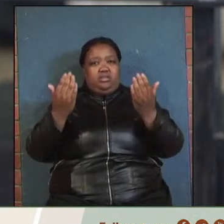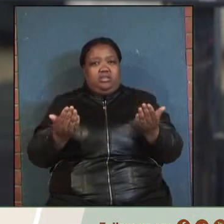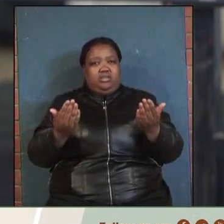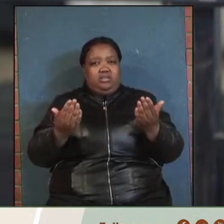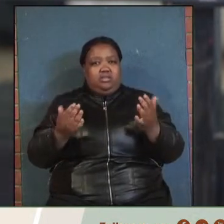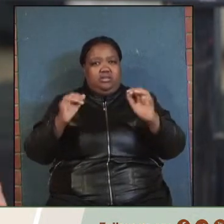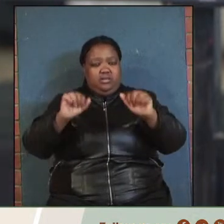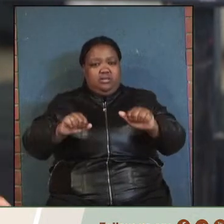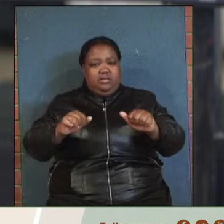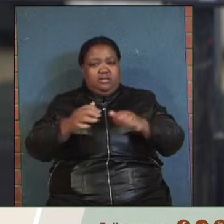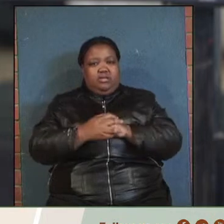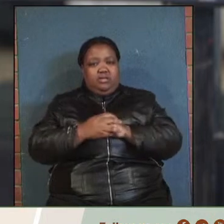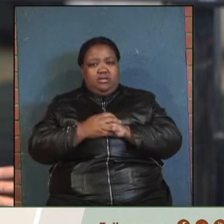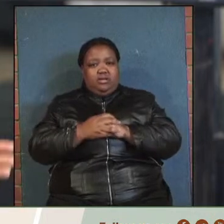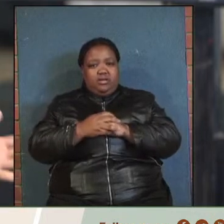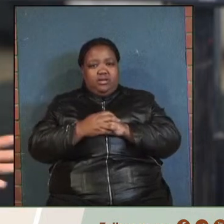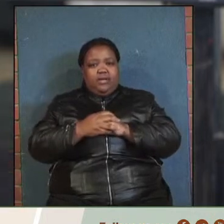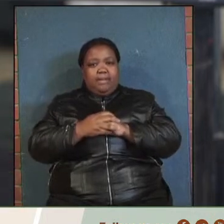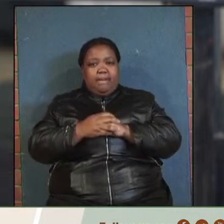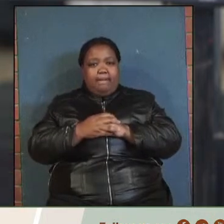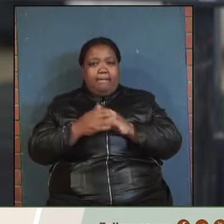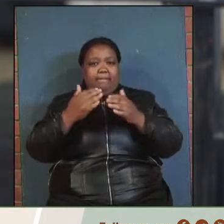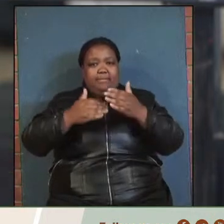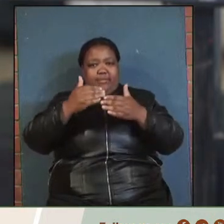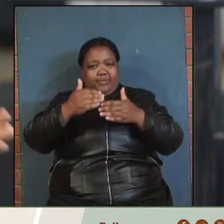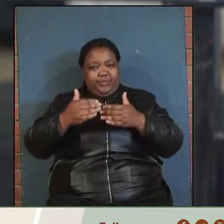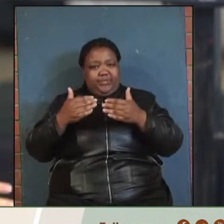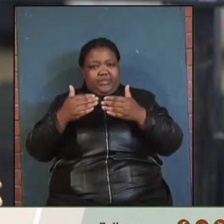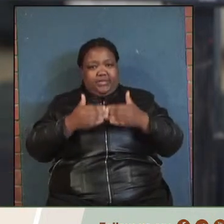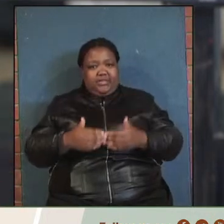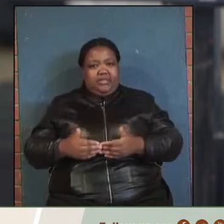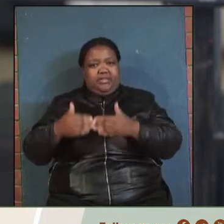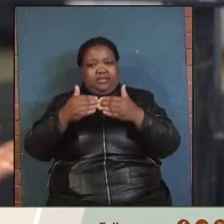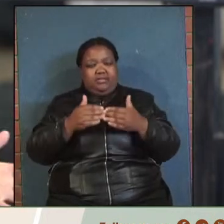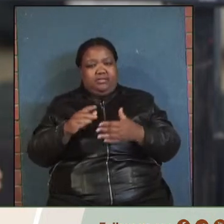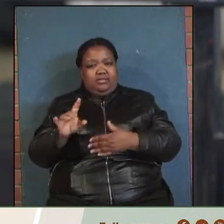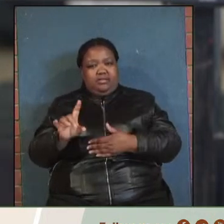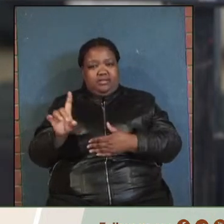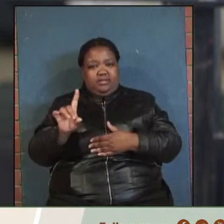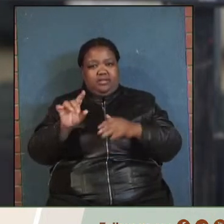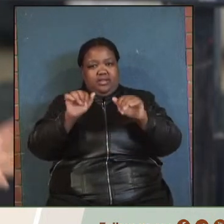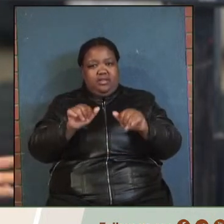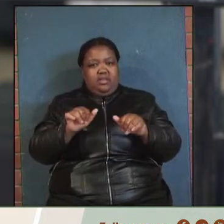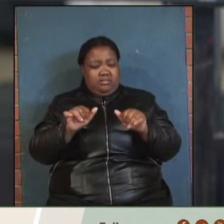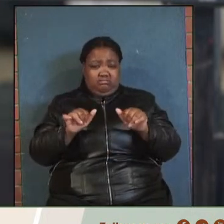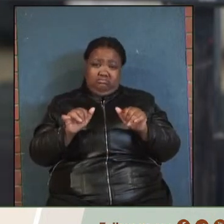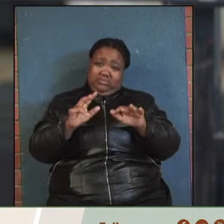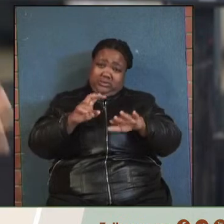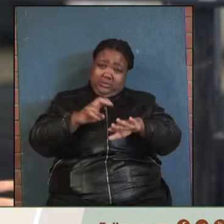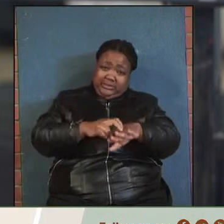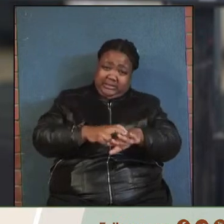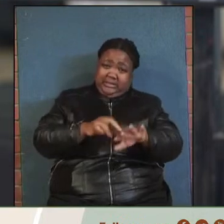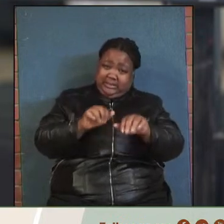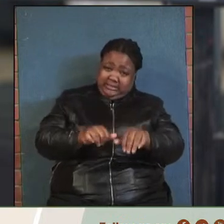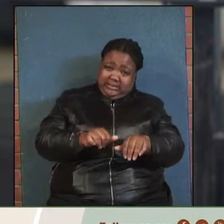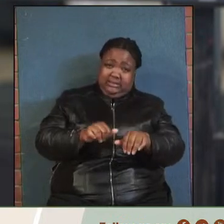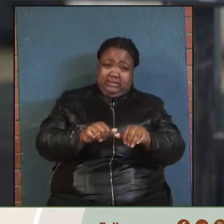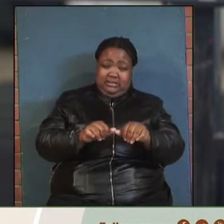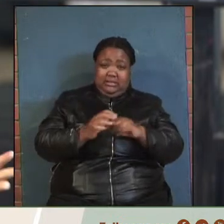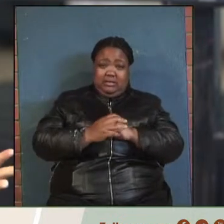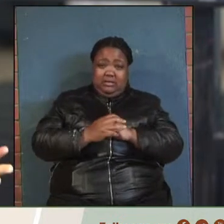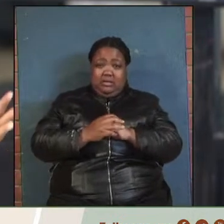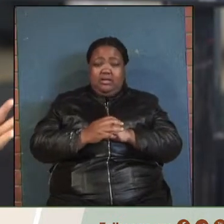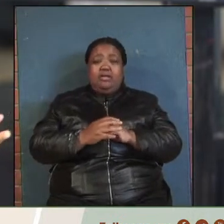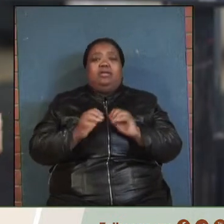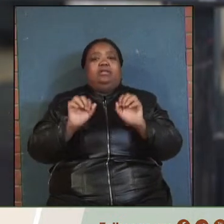diving into the characteristics of what an aftercare is, let us think, is it necessary? Should we have this? Do we need this? And the